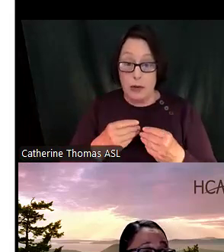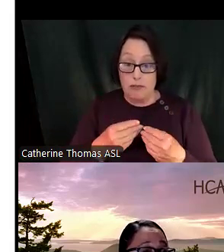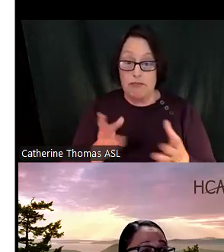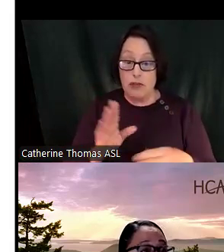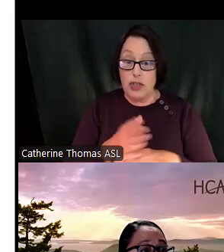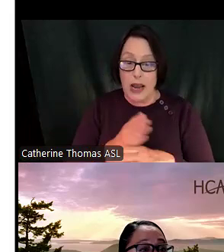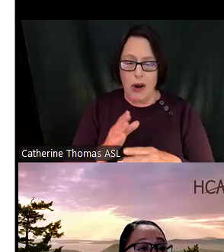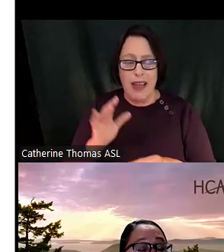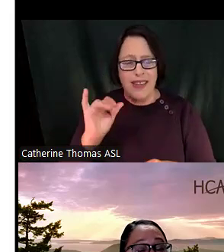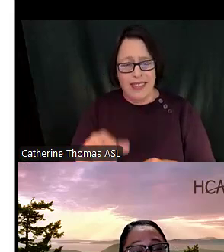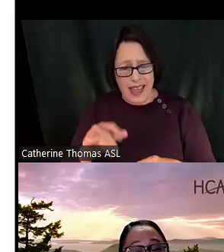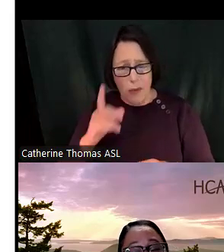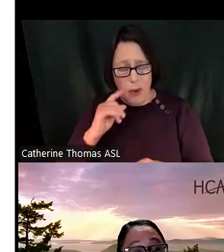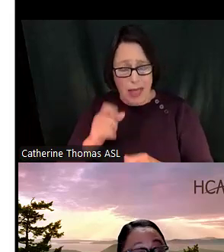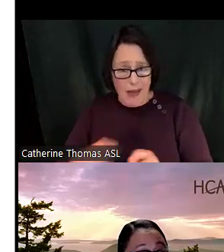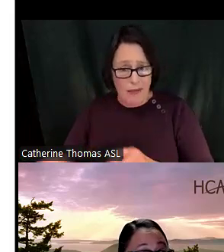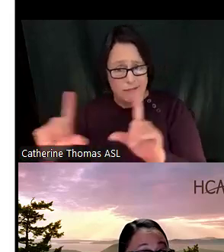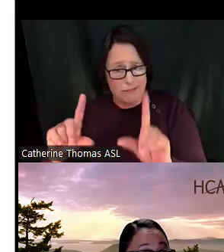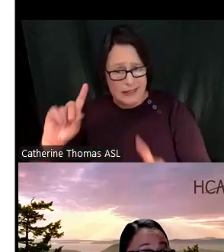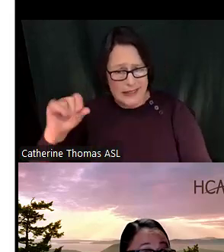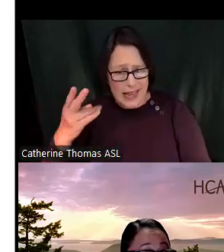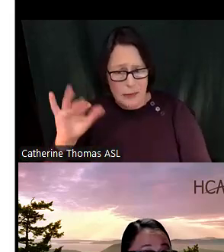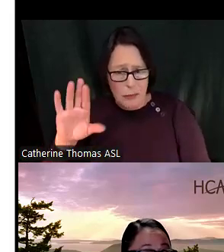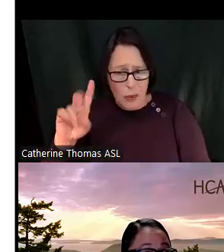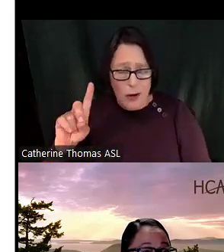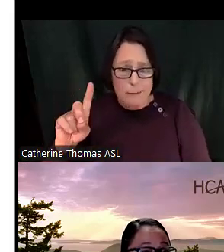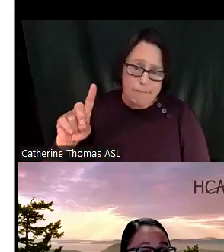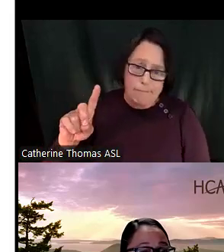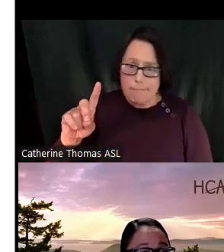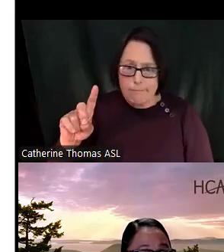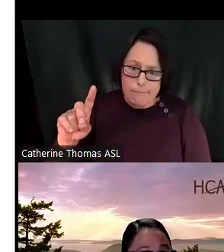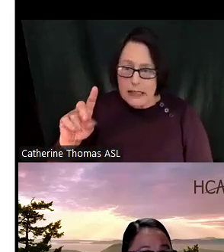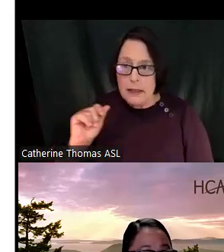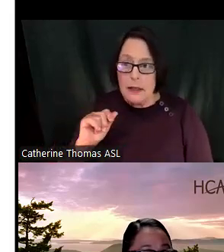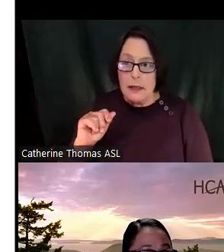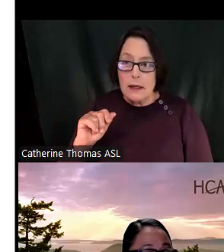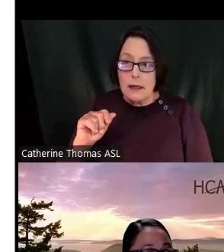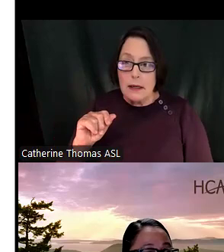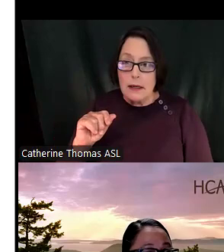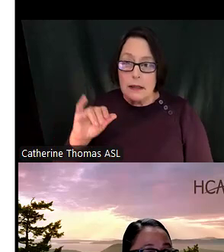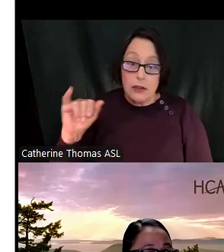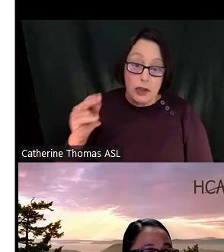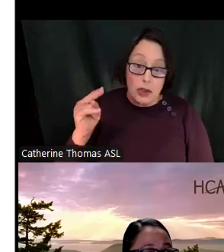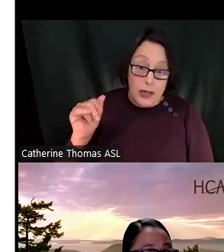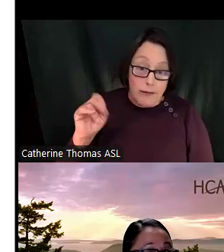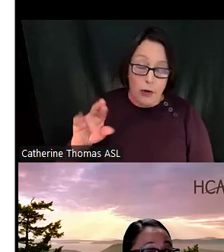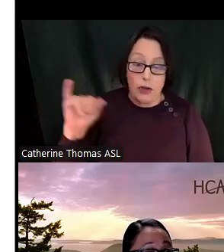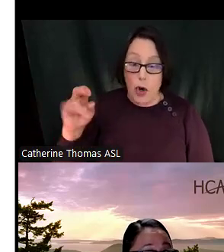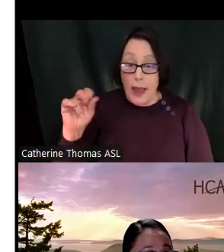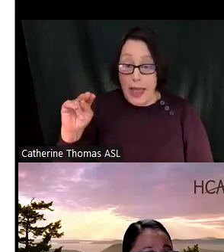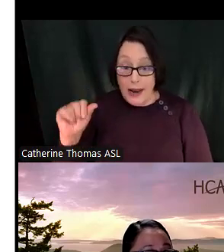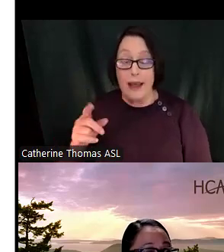like a dashboard, similar to one that Jen and Joanna manage and presented